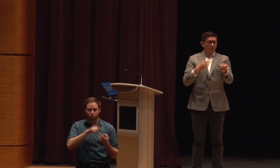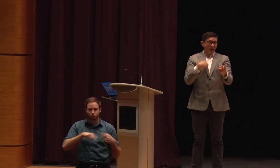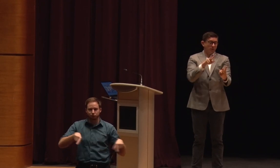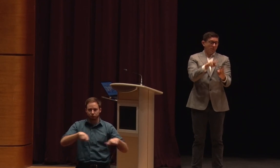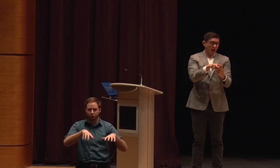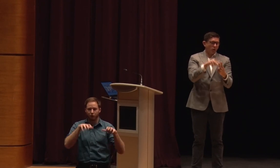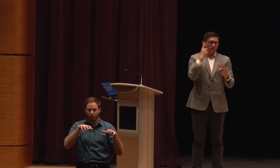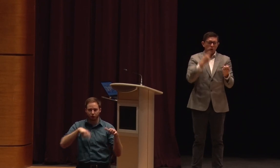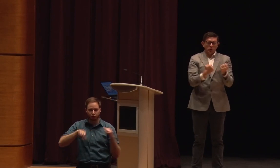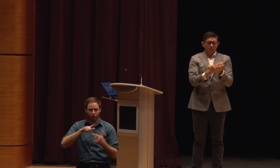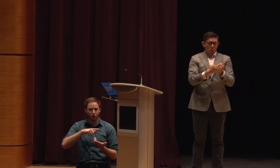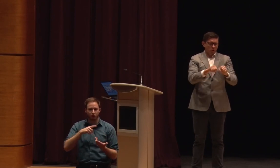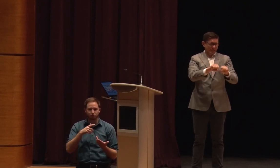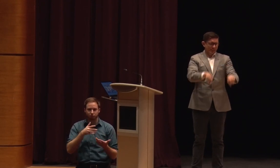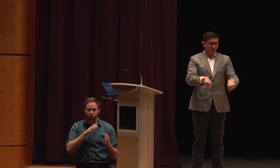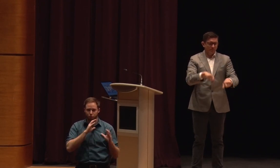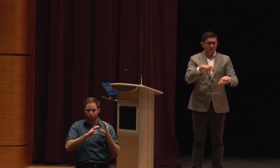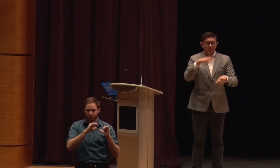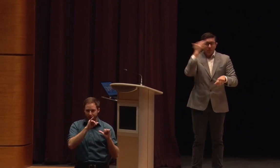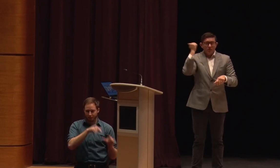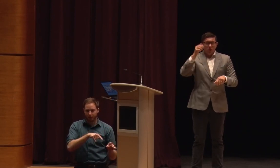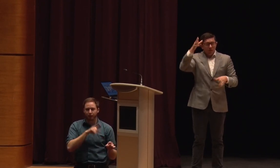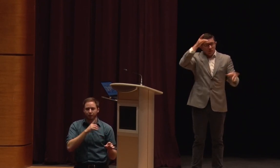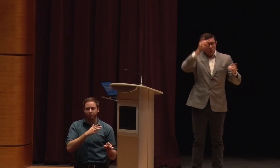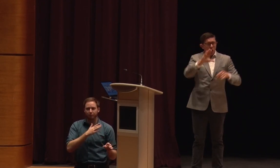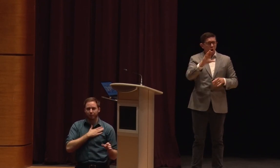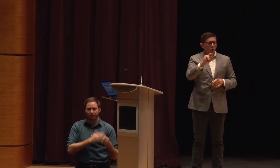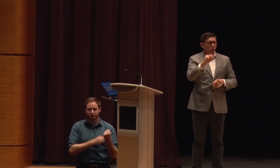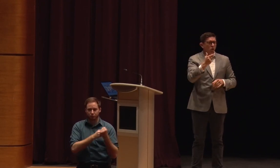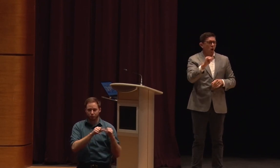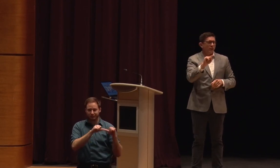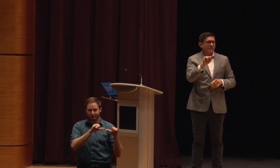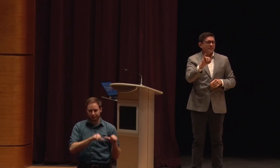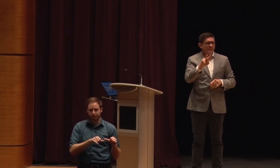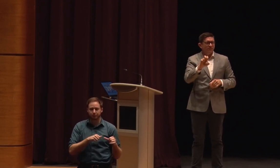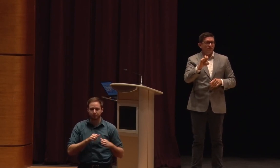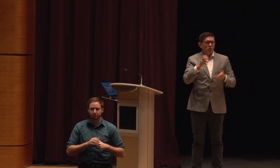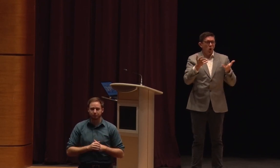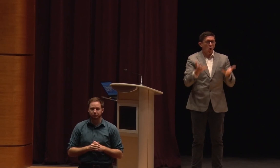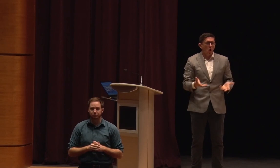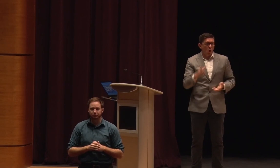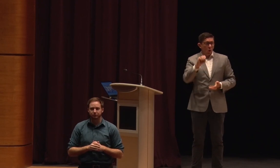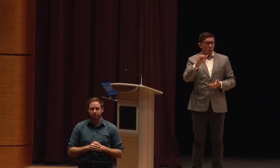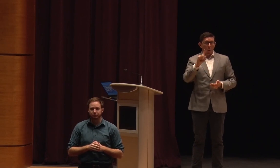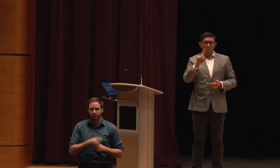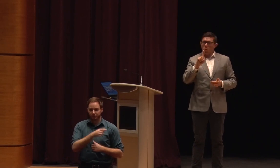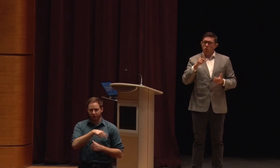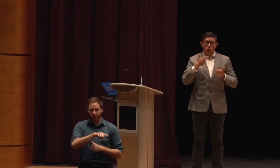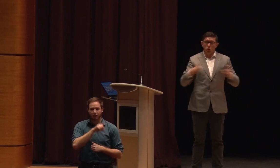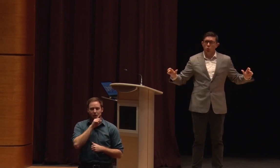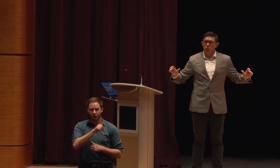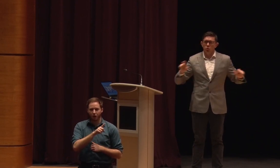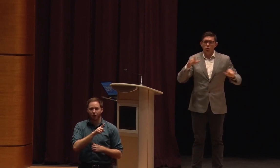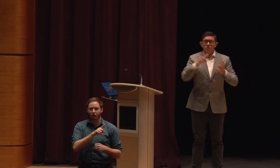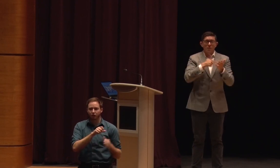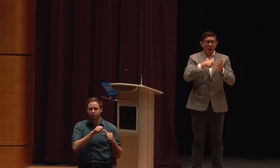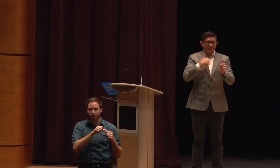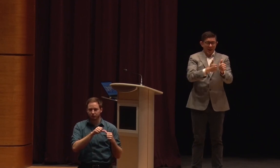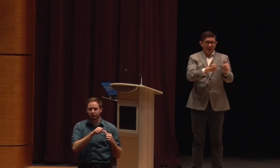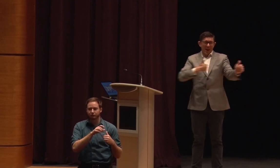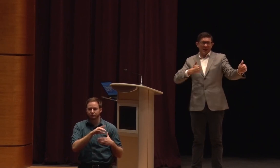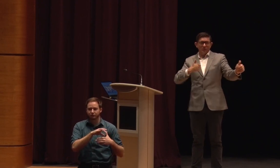audience and what you are saying to me. They are a support system. They are cognitively